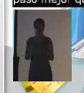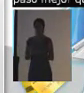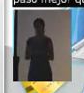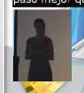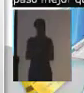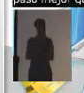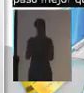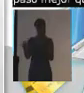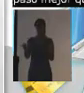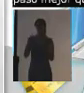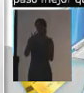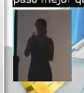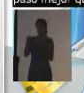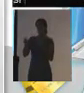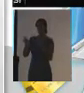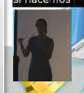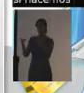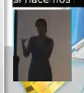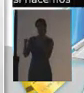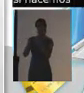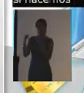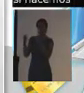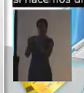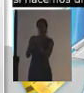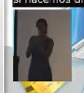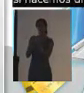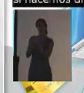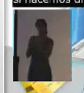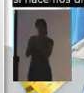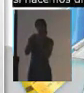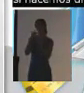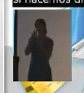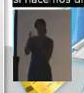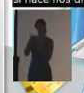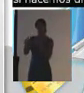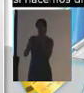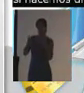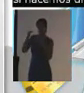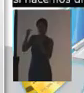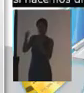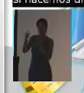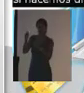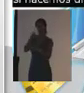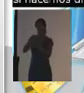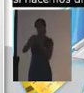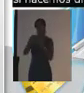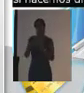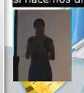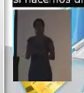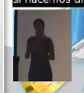produce a good step. However, if we have a very high